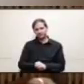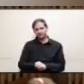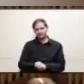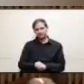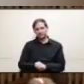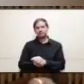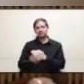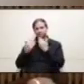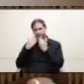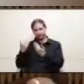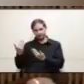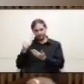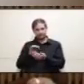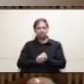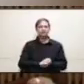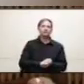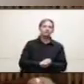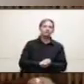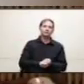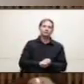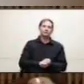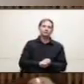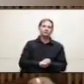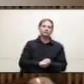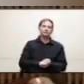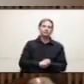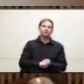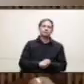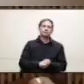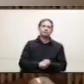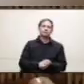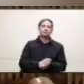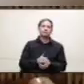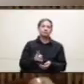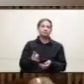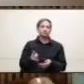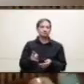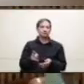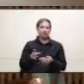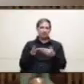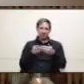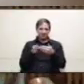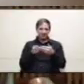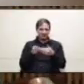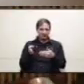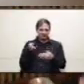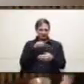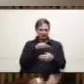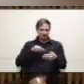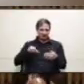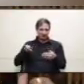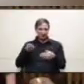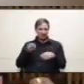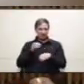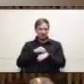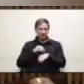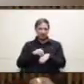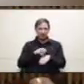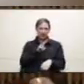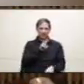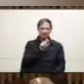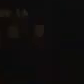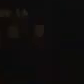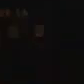Thank you. There's also this burning matter amongst members, the issue of VAT and